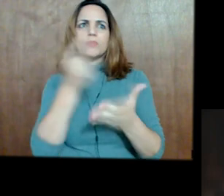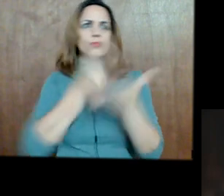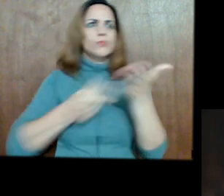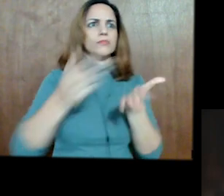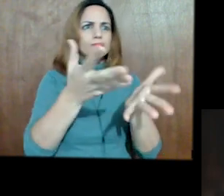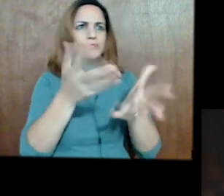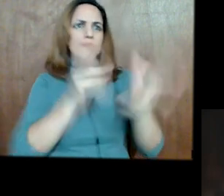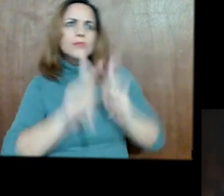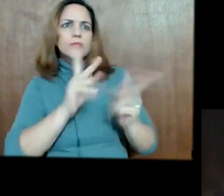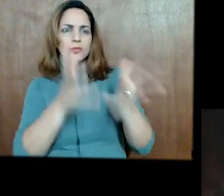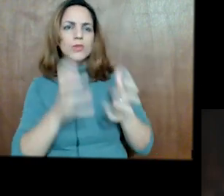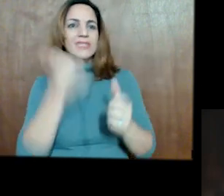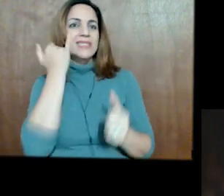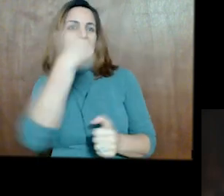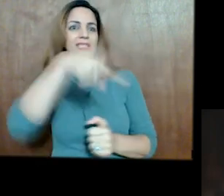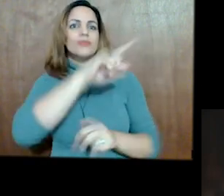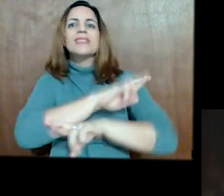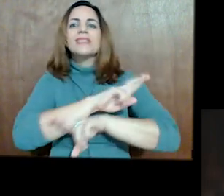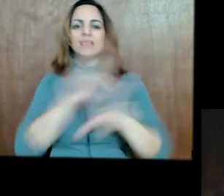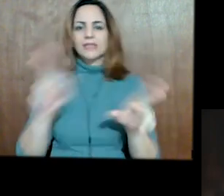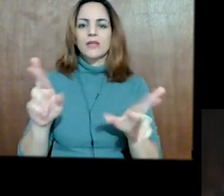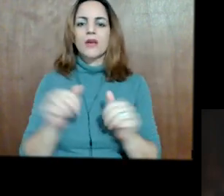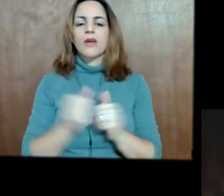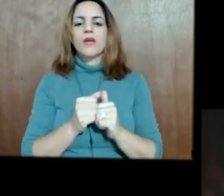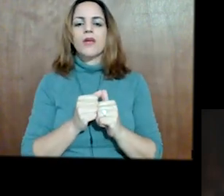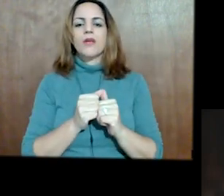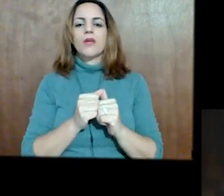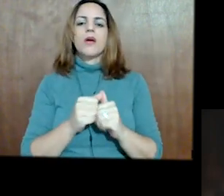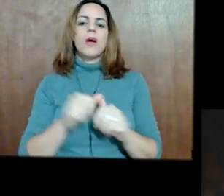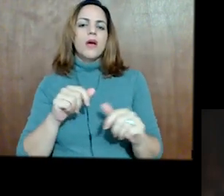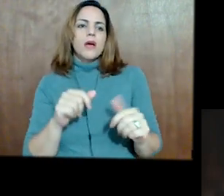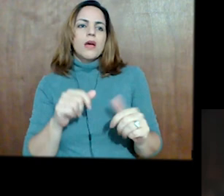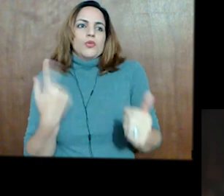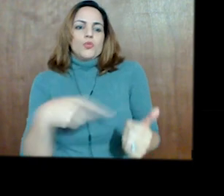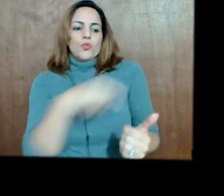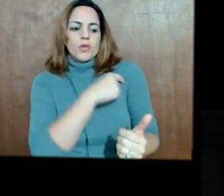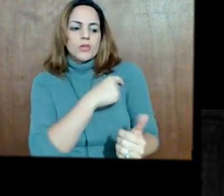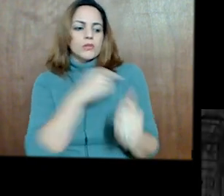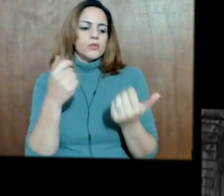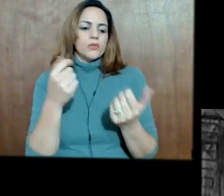And your role as a leader is to propose that they take that step.